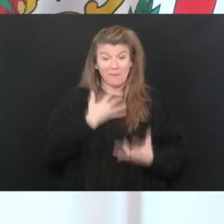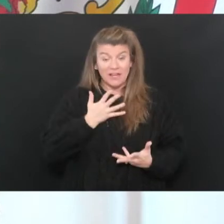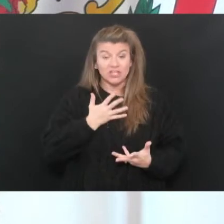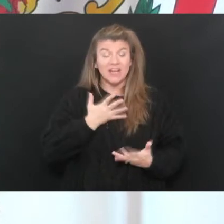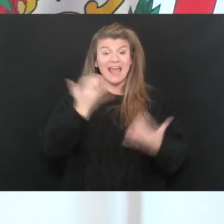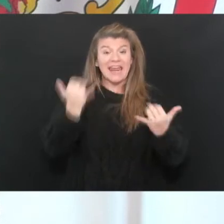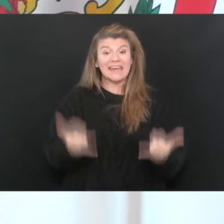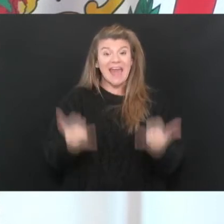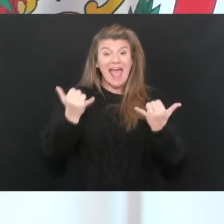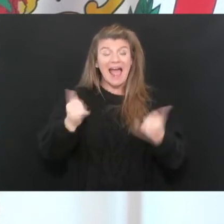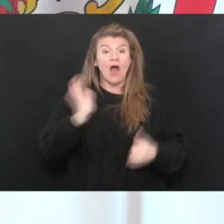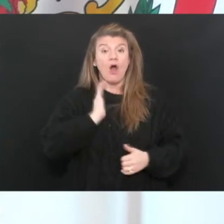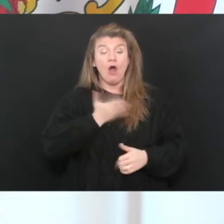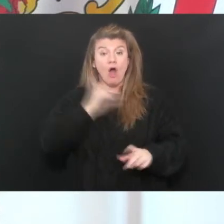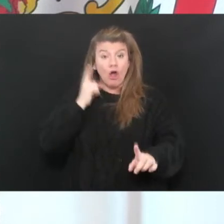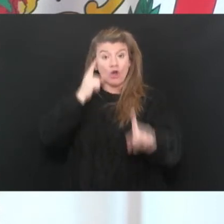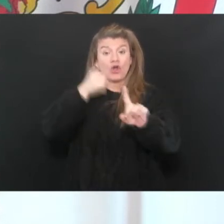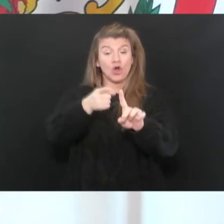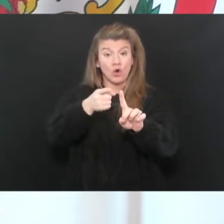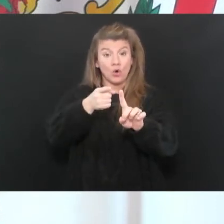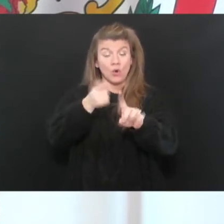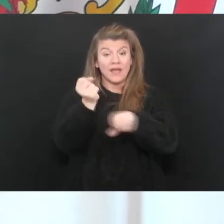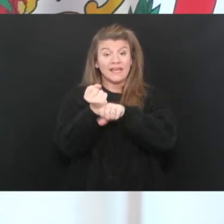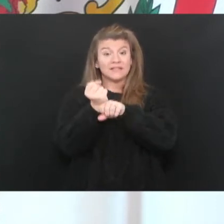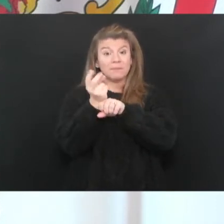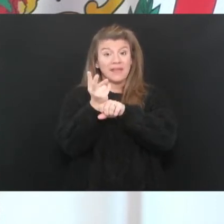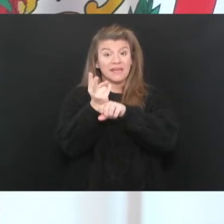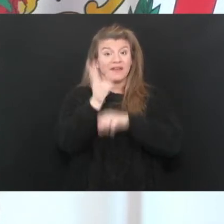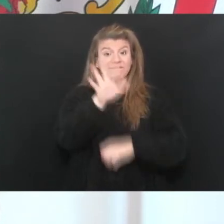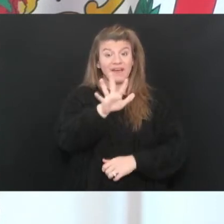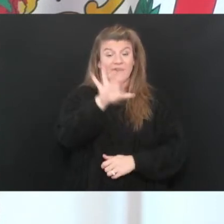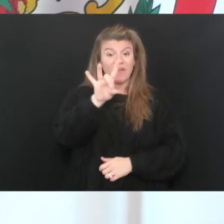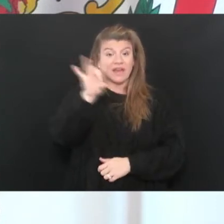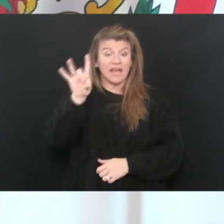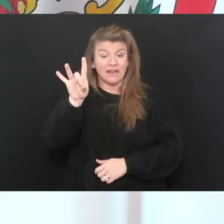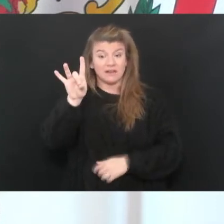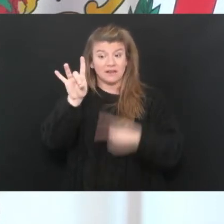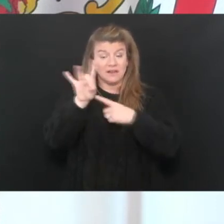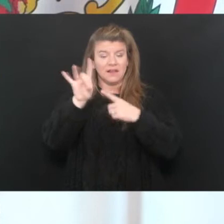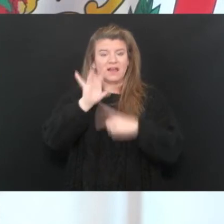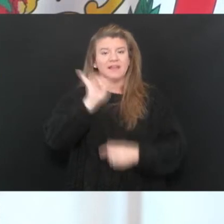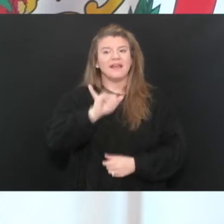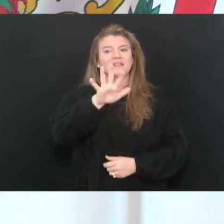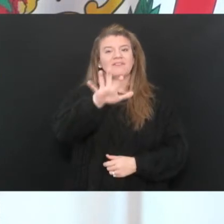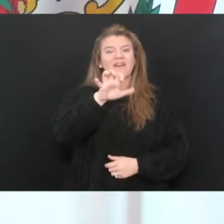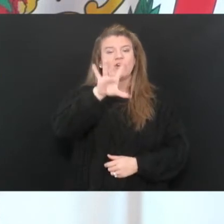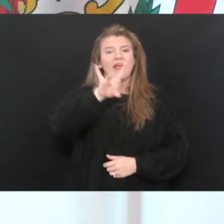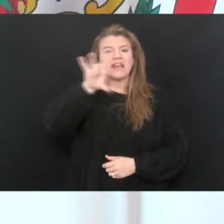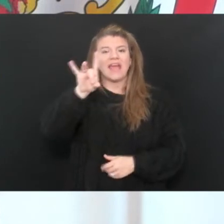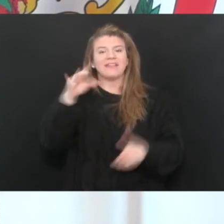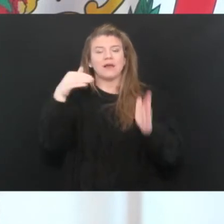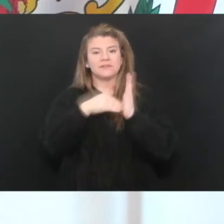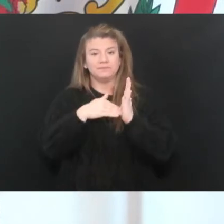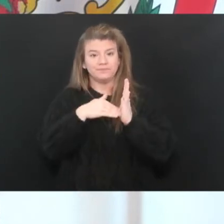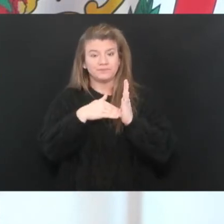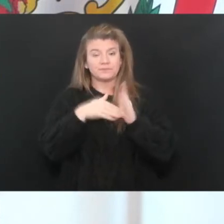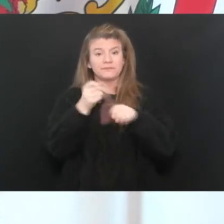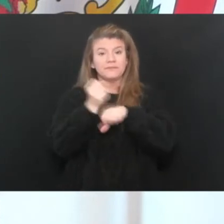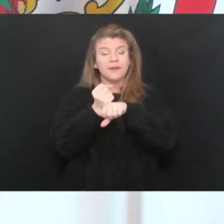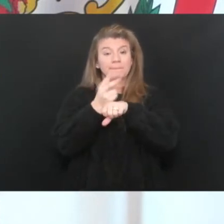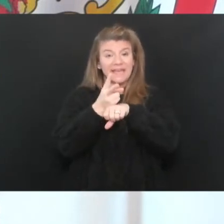goal is beat 588, and that's 588,000,